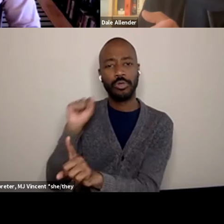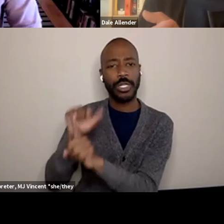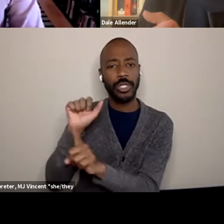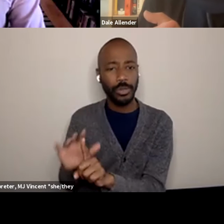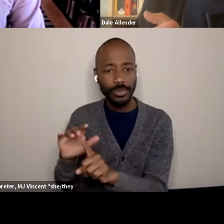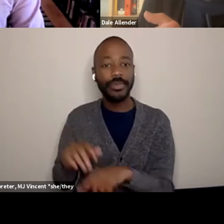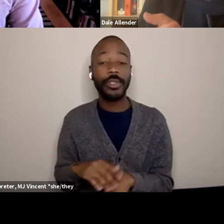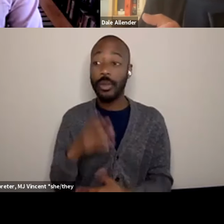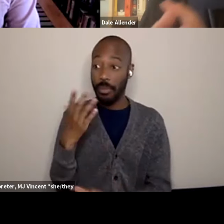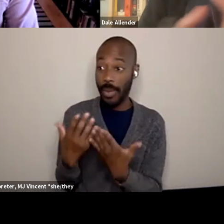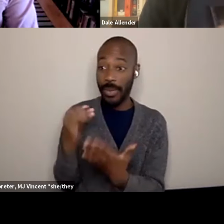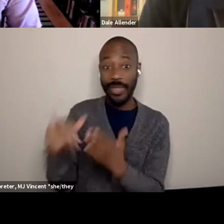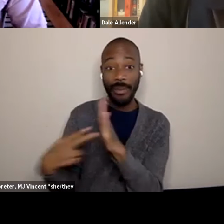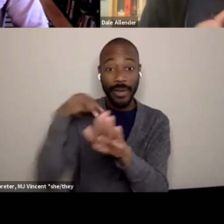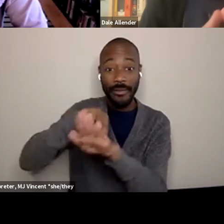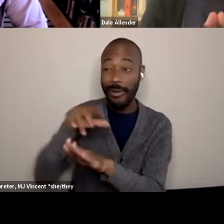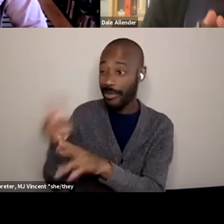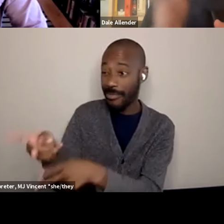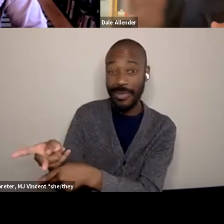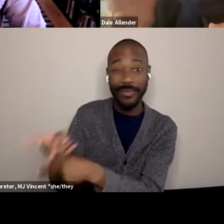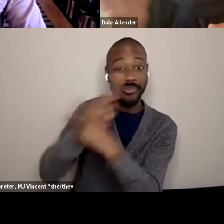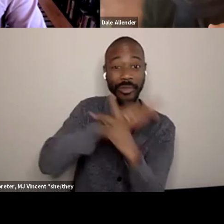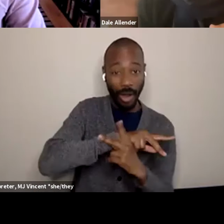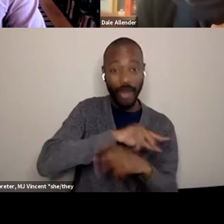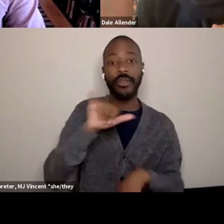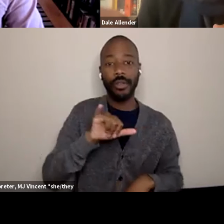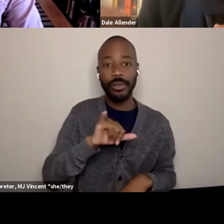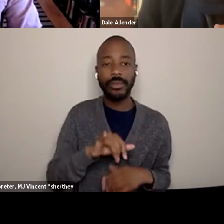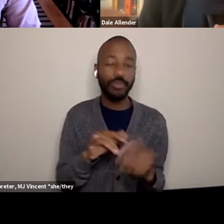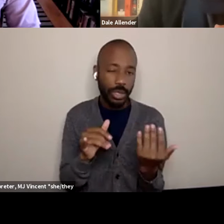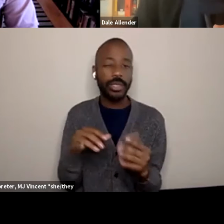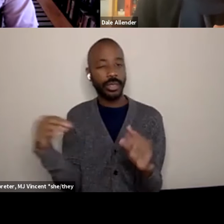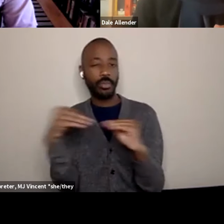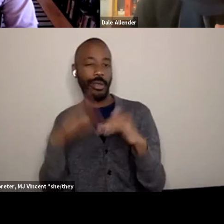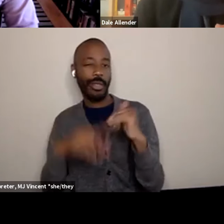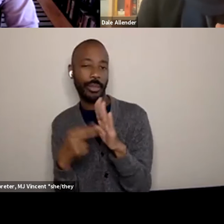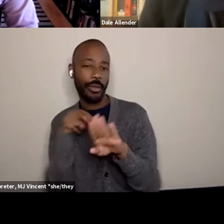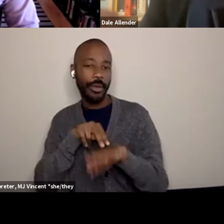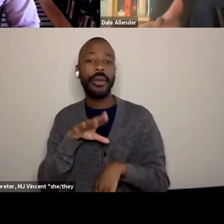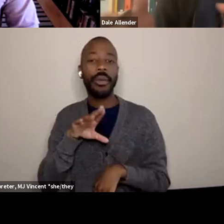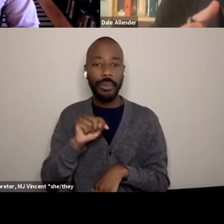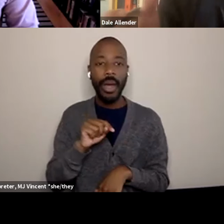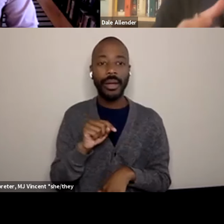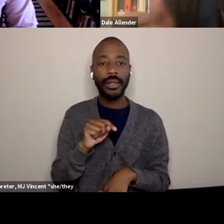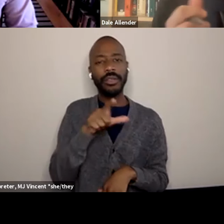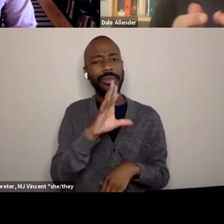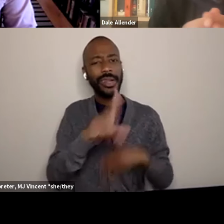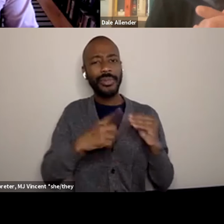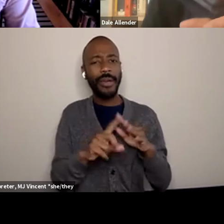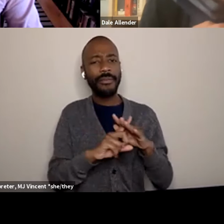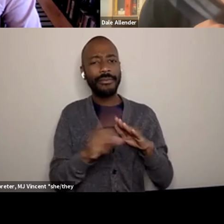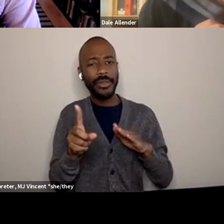that metaphor, which is more than a metaphor, but you drew a landed on fugitivity. Can you talk about those